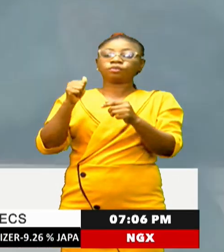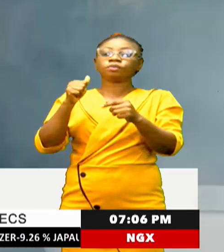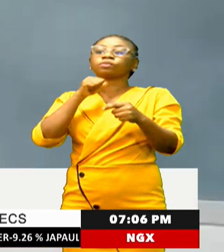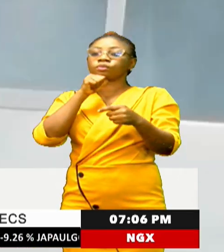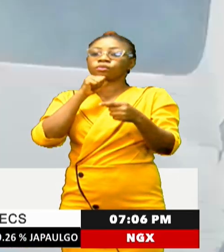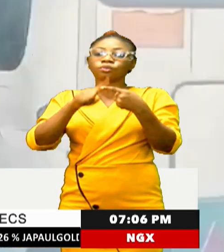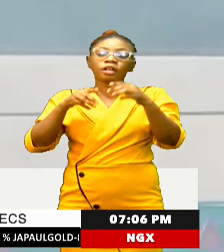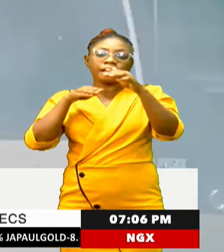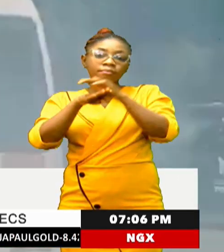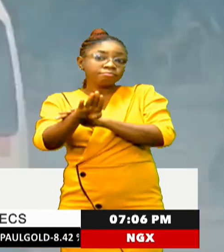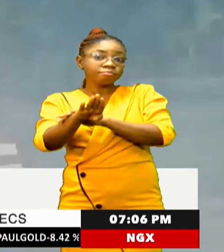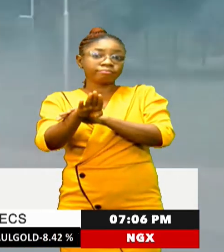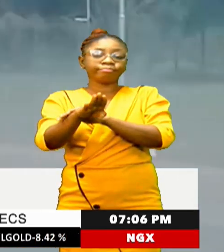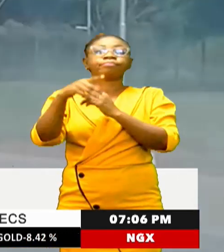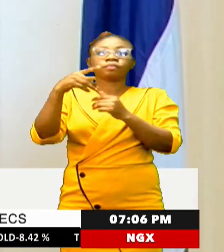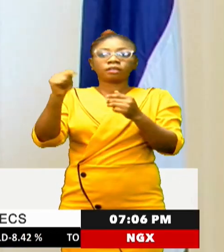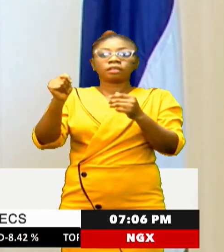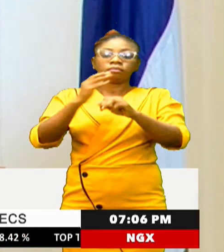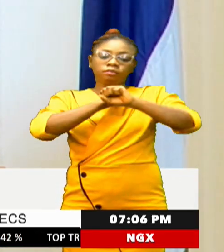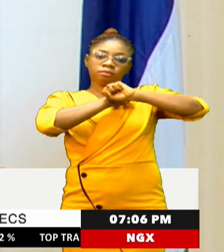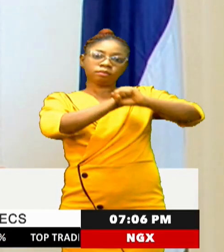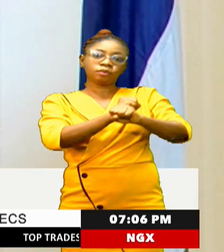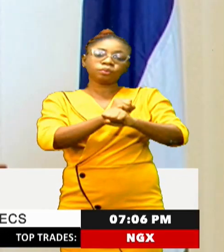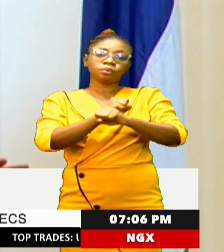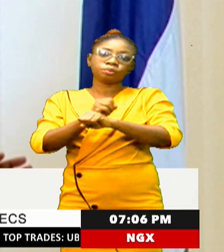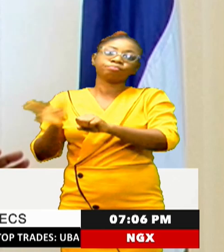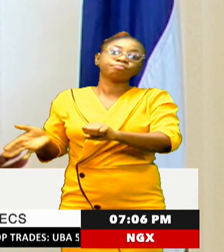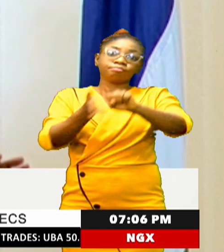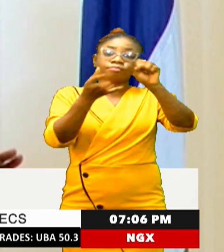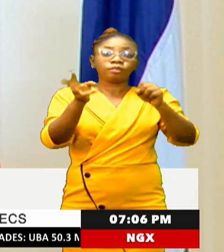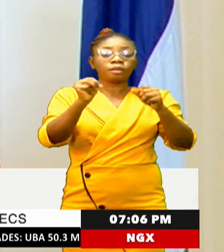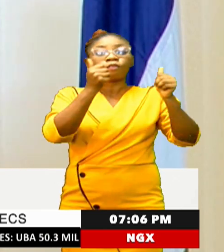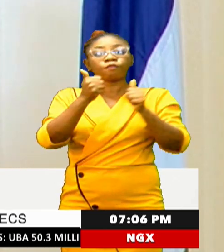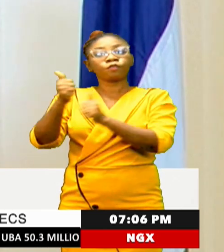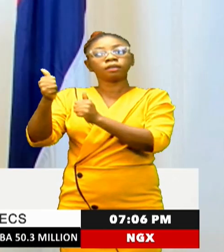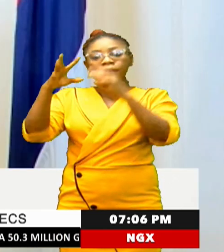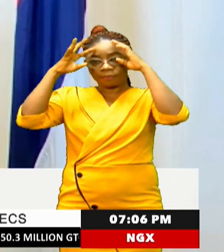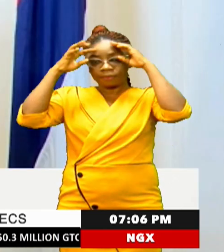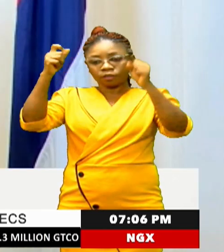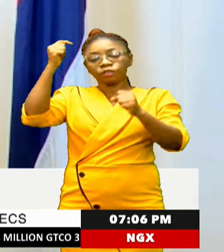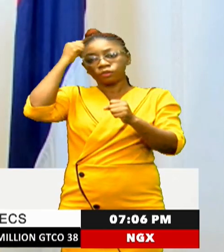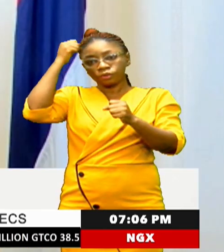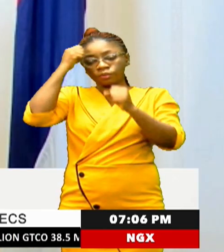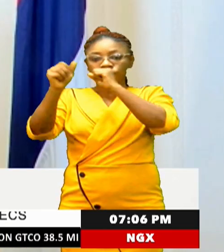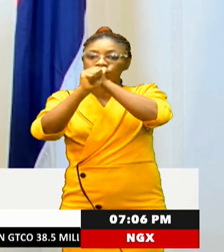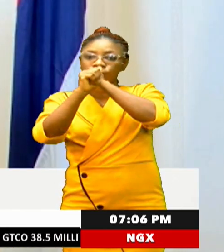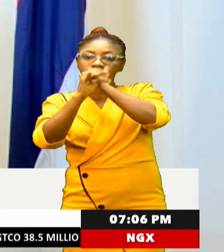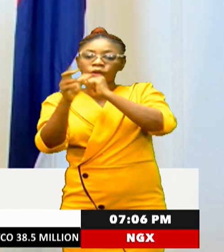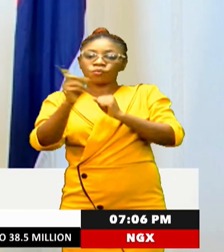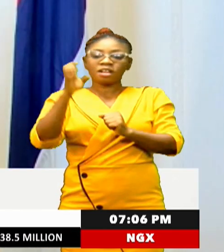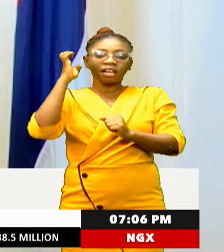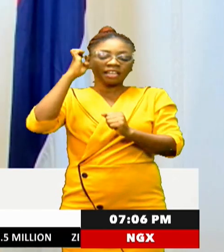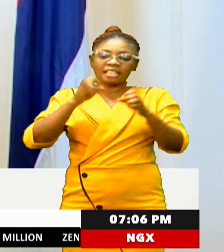by the security on guard. Following President Bola Tinubu's broadcast to the nation, where he explained